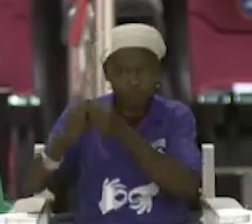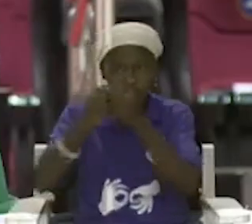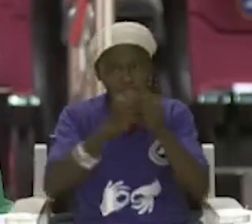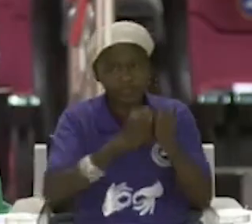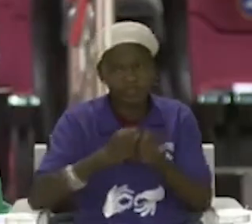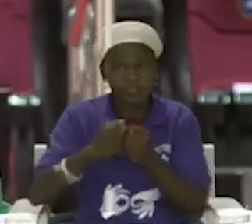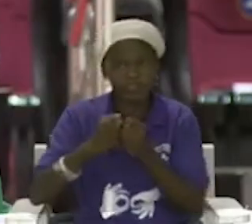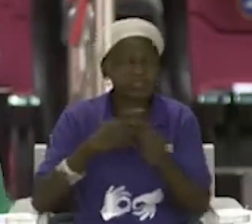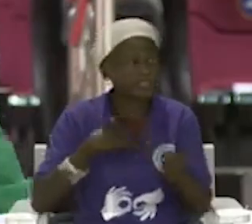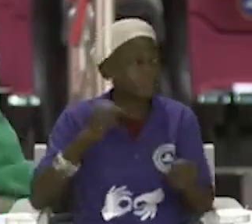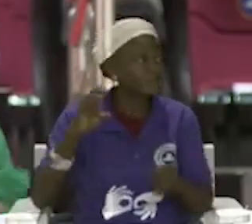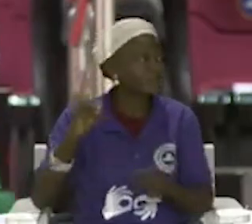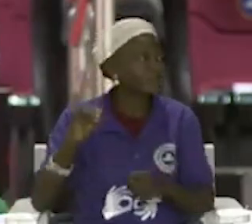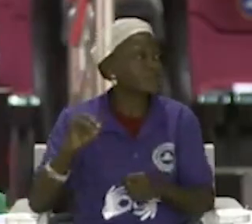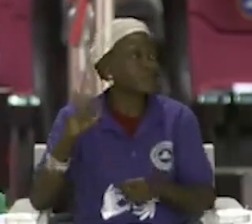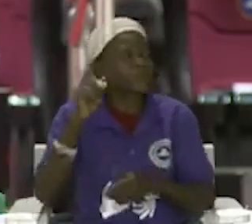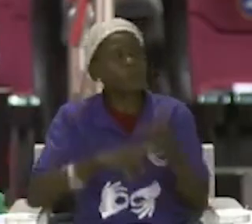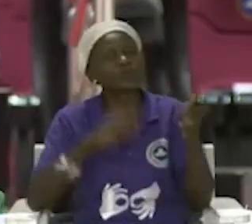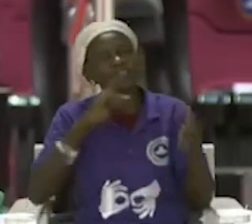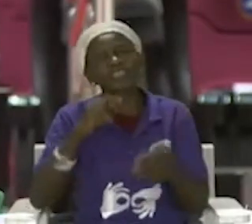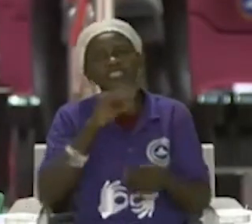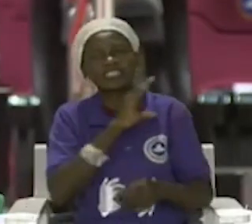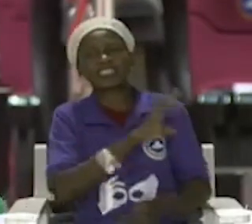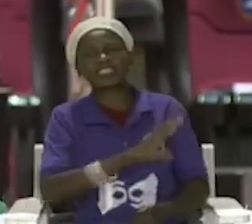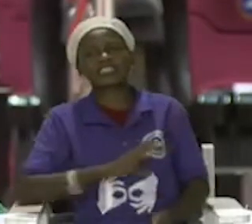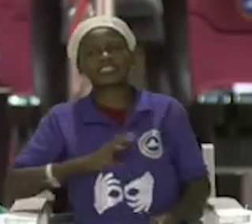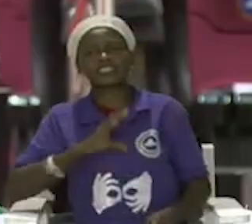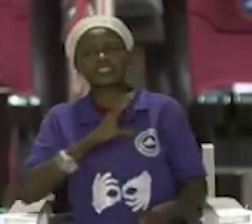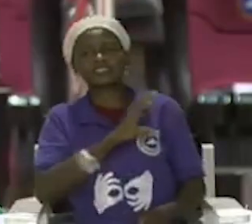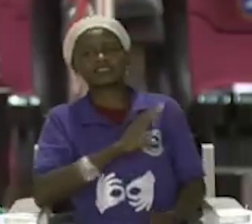And so, what are the characteristics